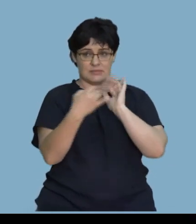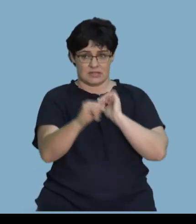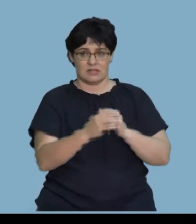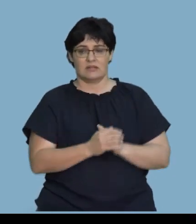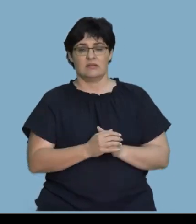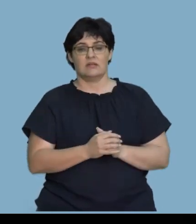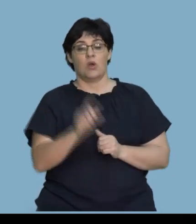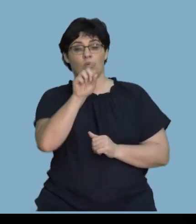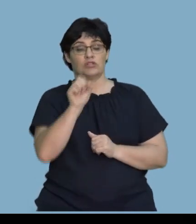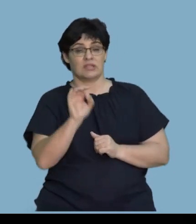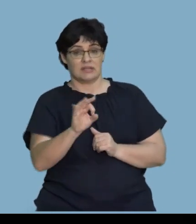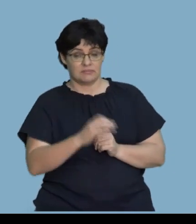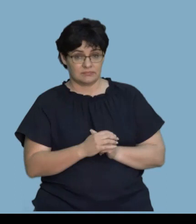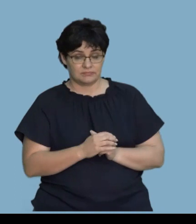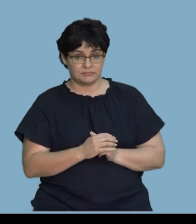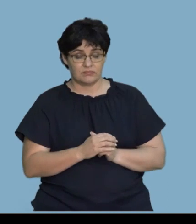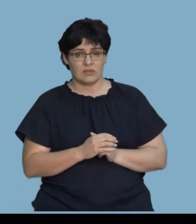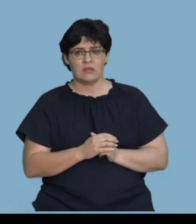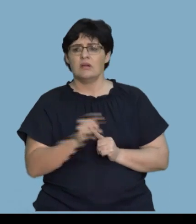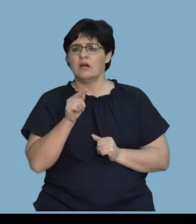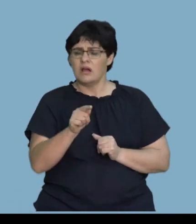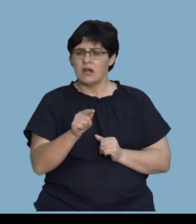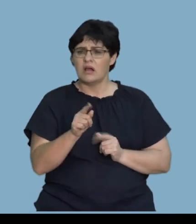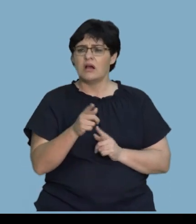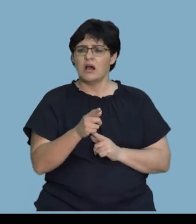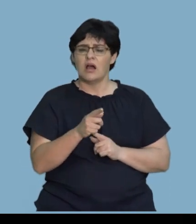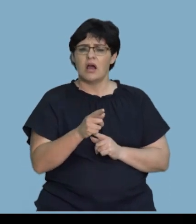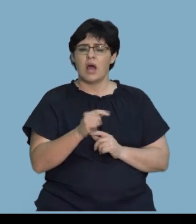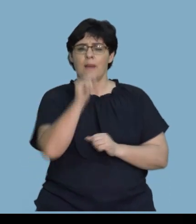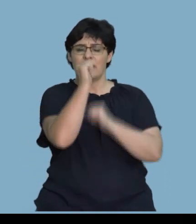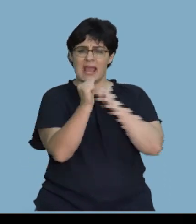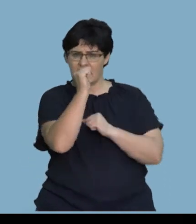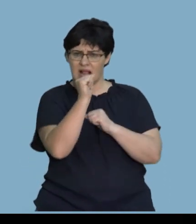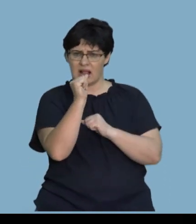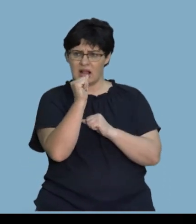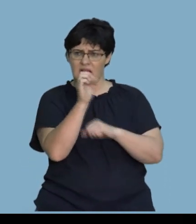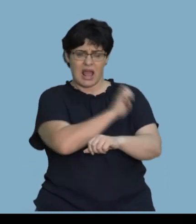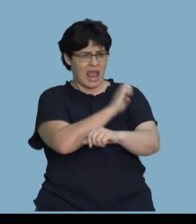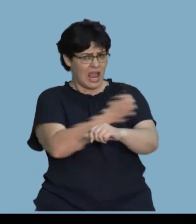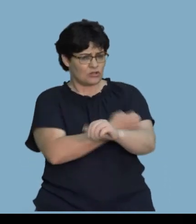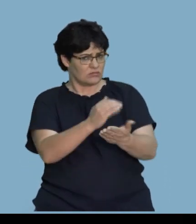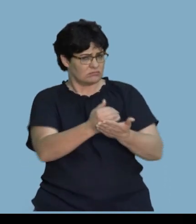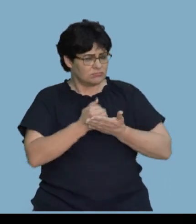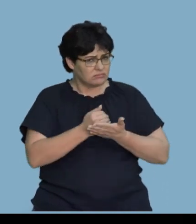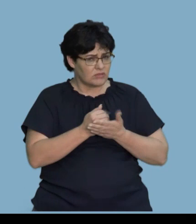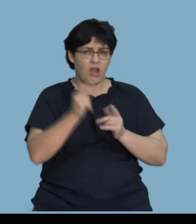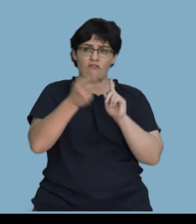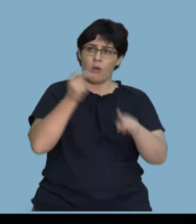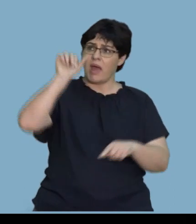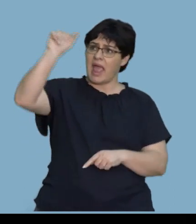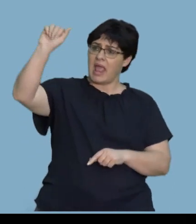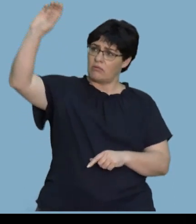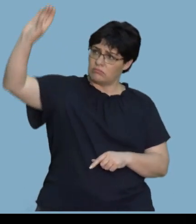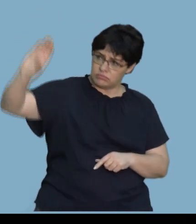now the question is mechanical energy conserved, right? As the object slides from point A to point